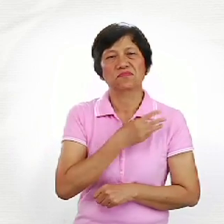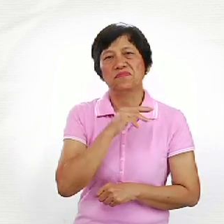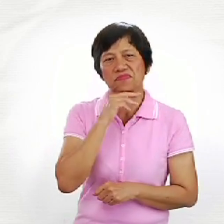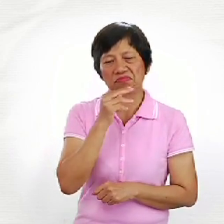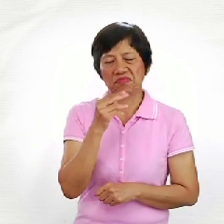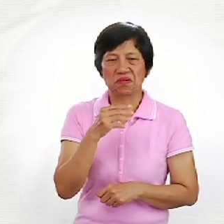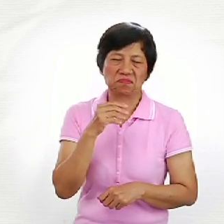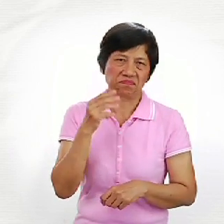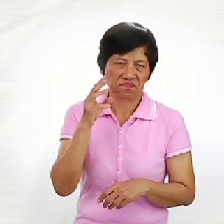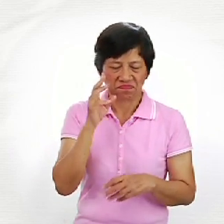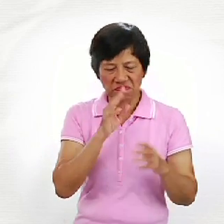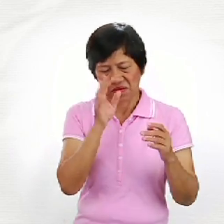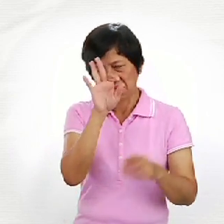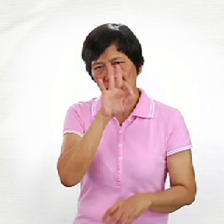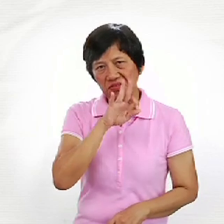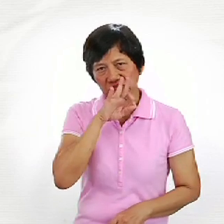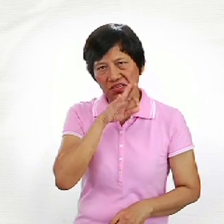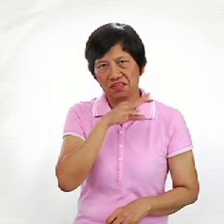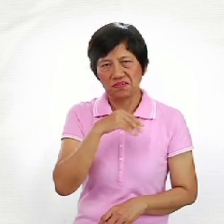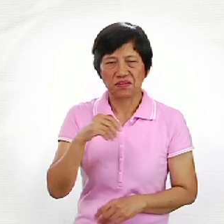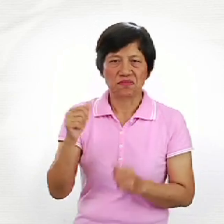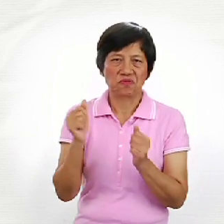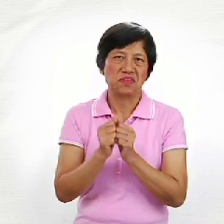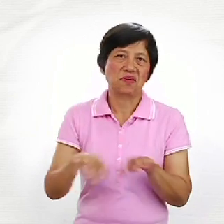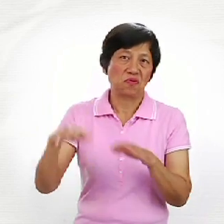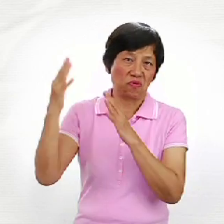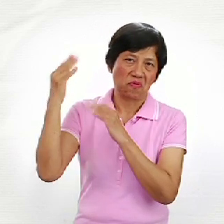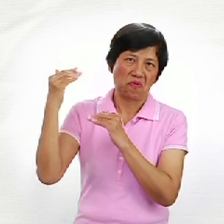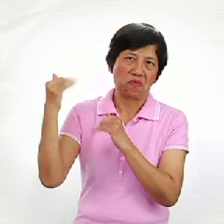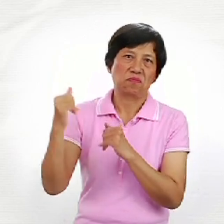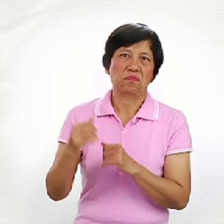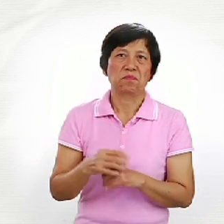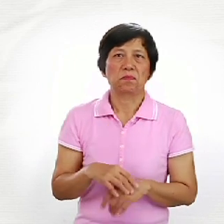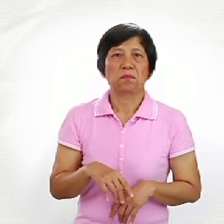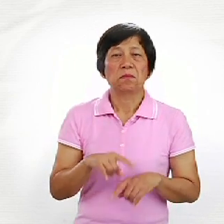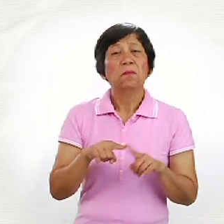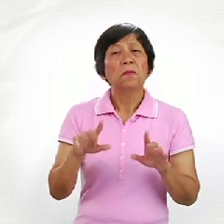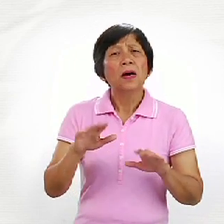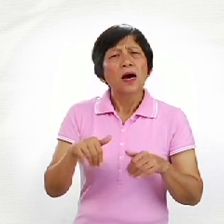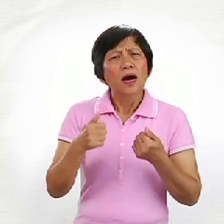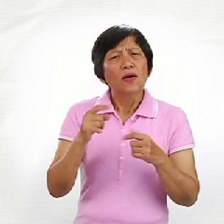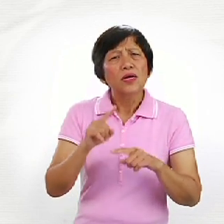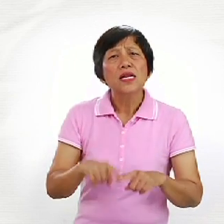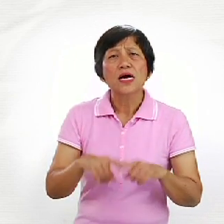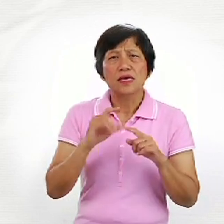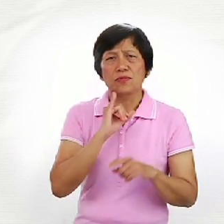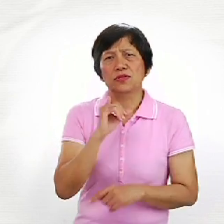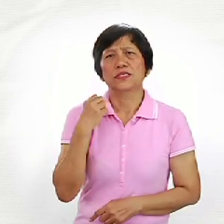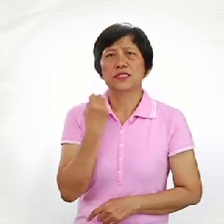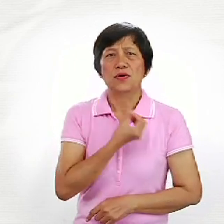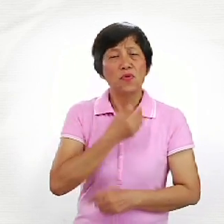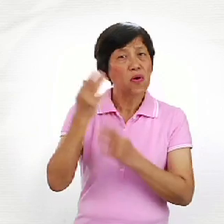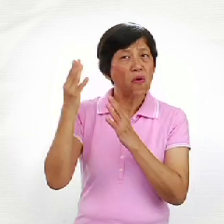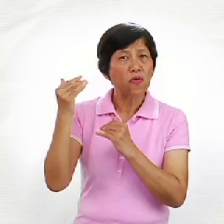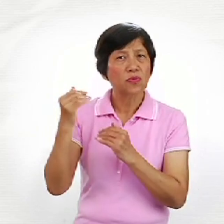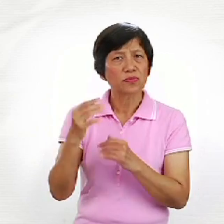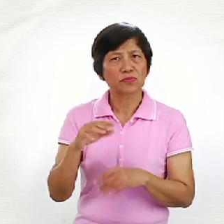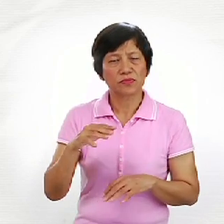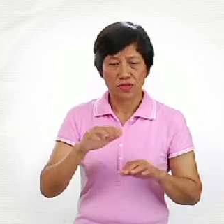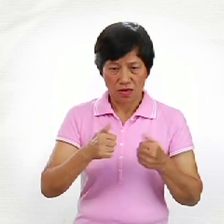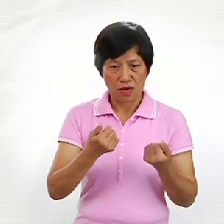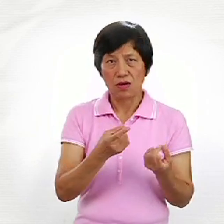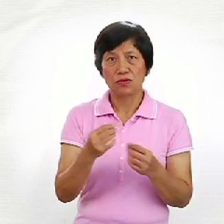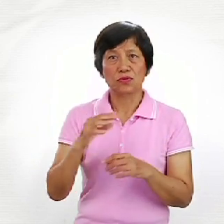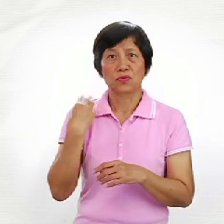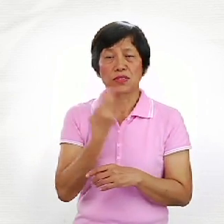in frustration and hopelessness. But how reliable is our hope? How do we know that